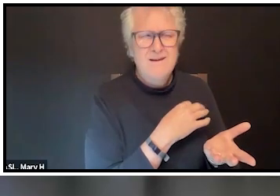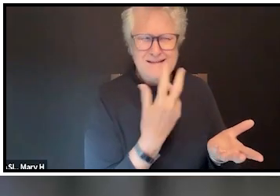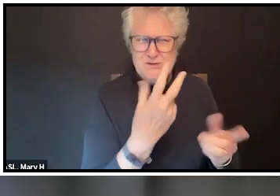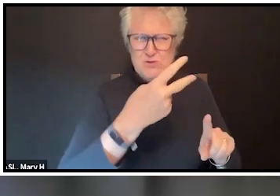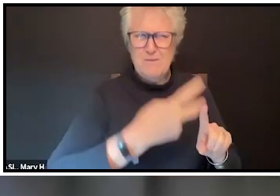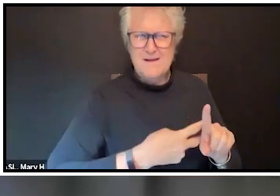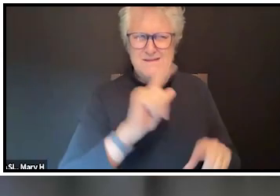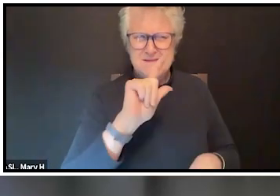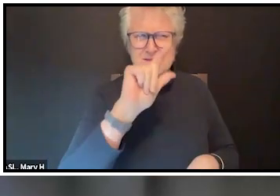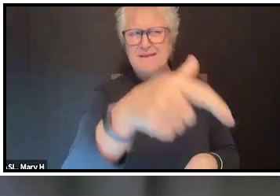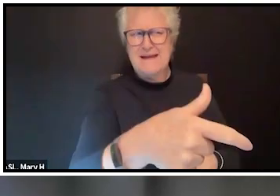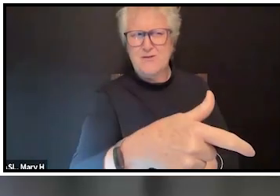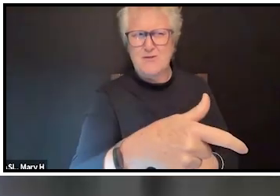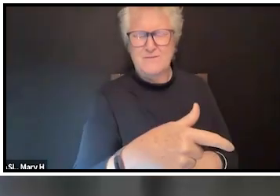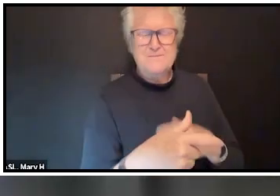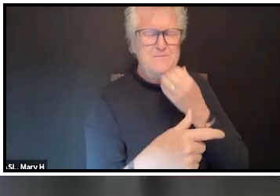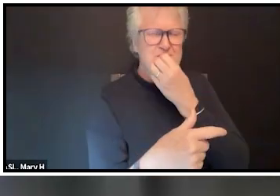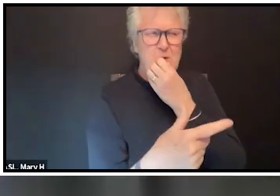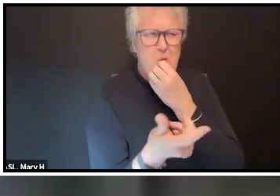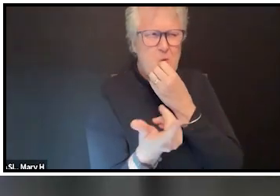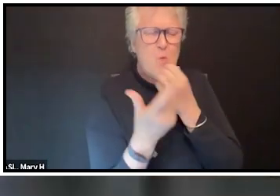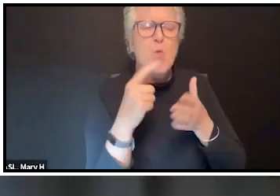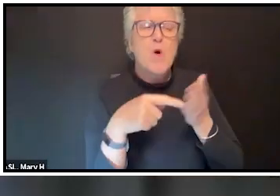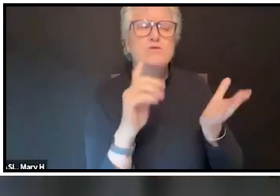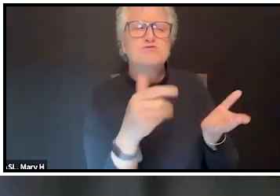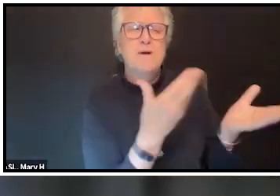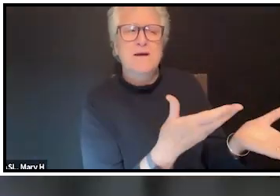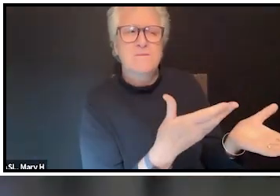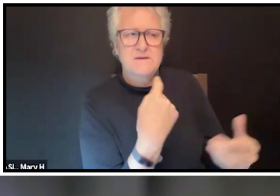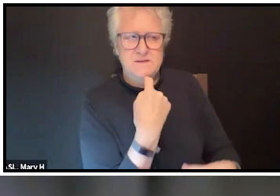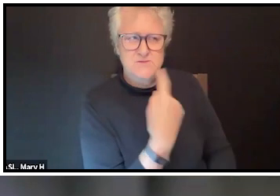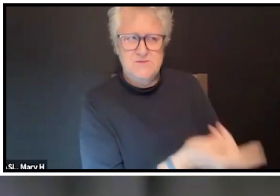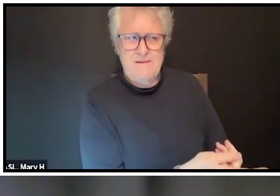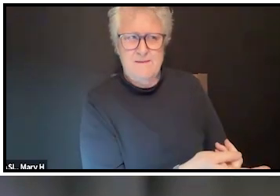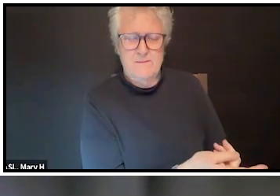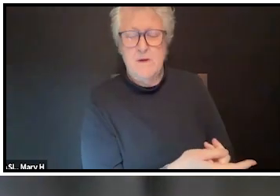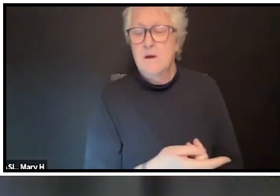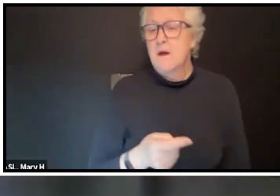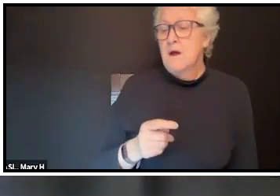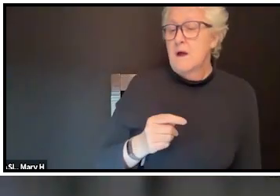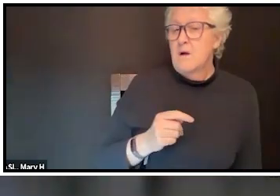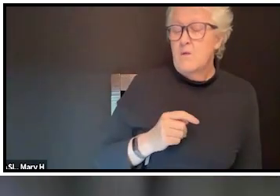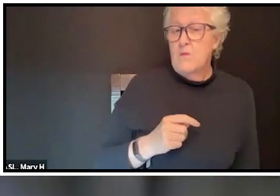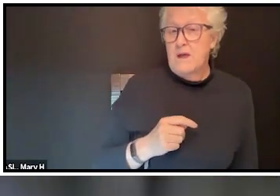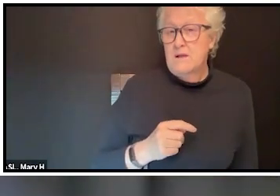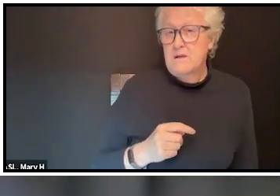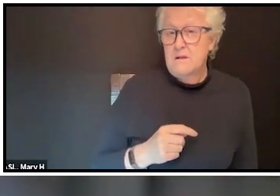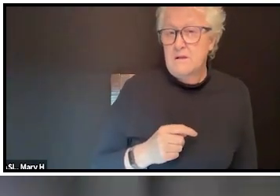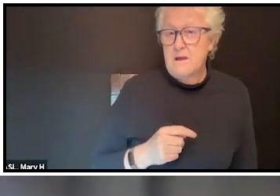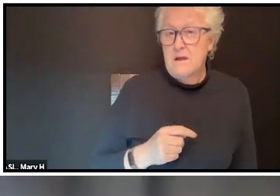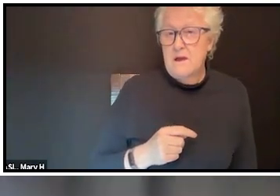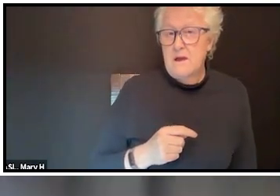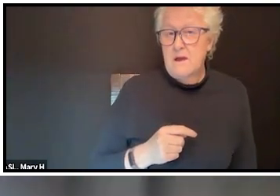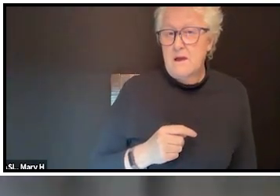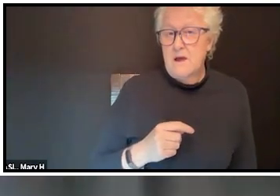social caseworker so that we can help him to figure out that situation so that he does not need to